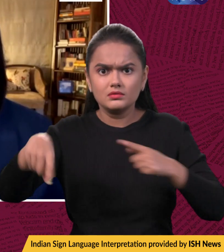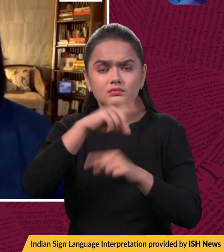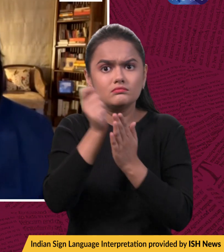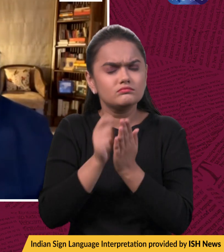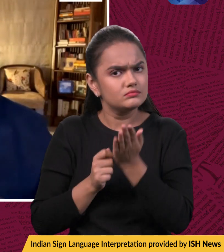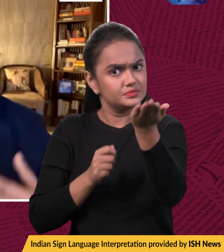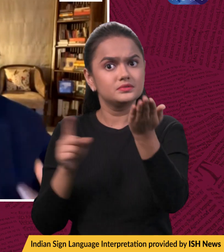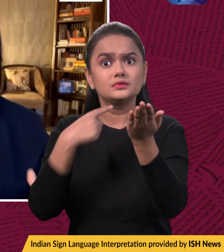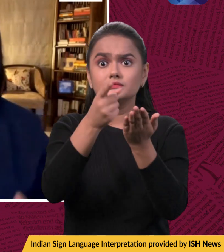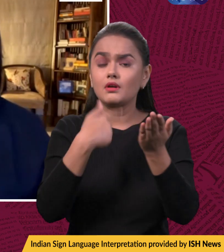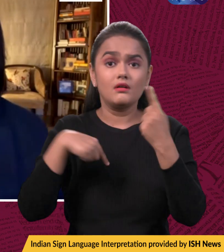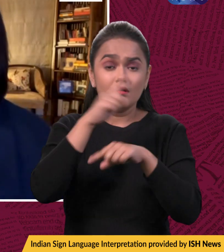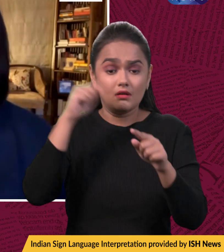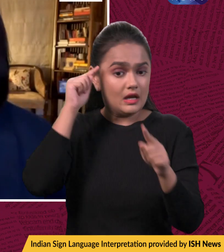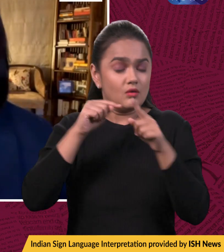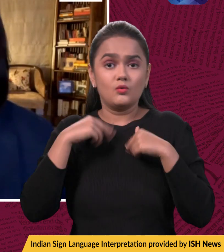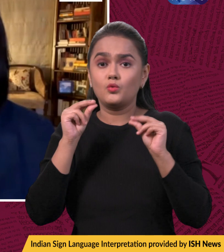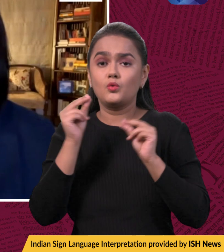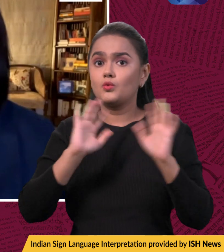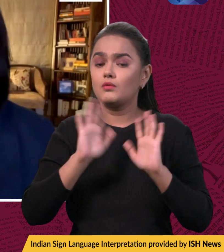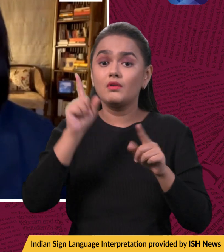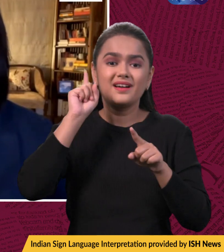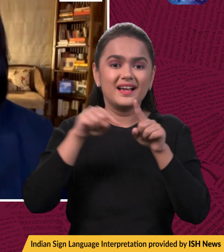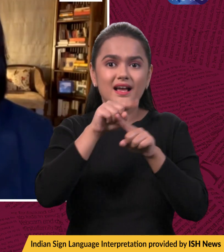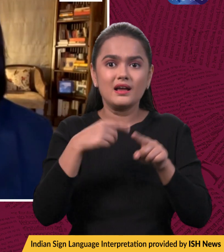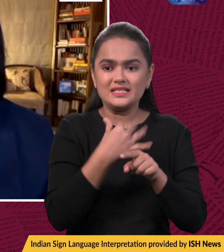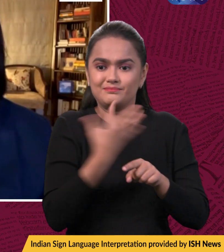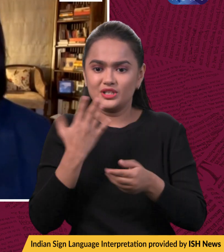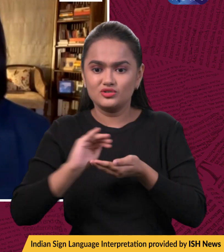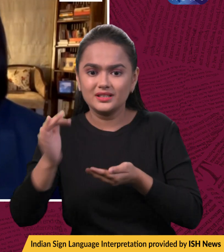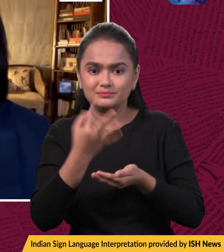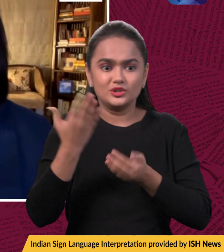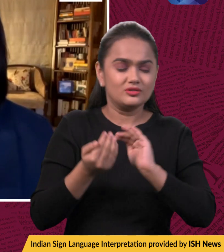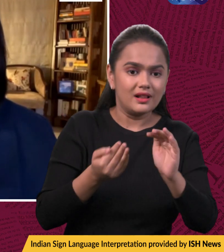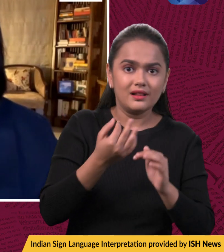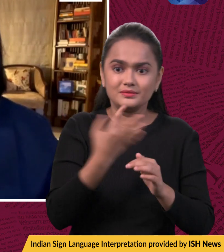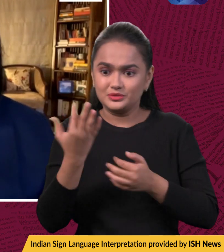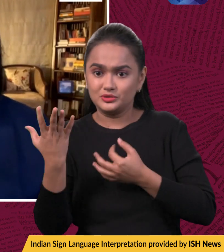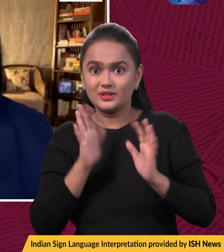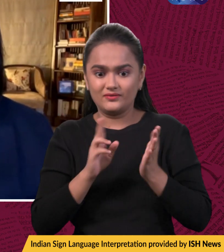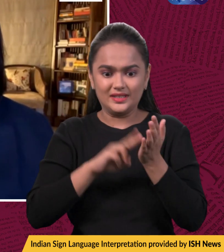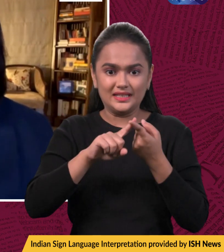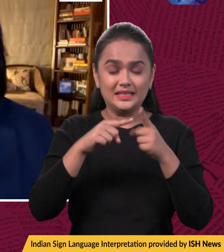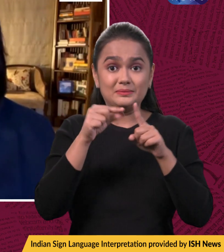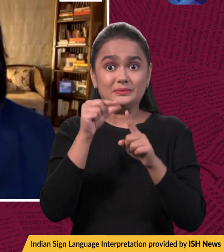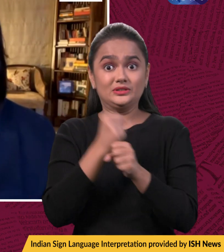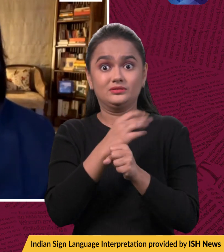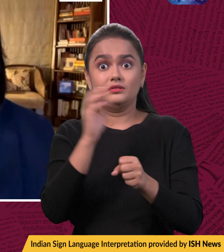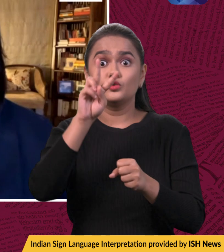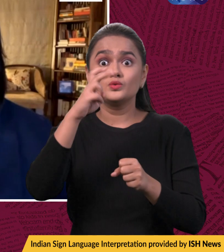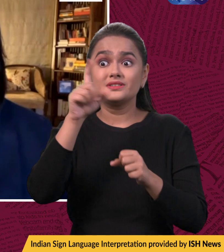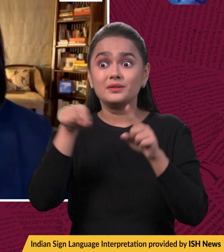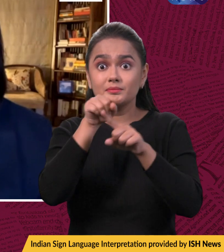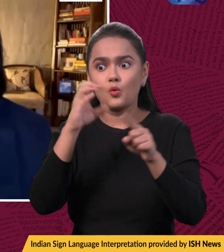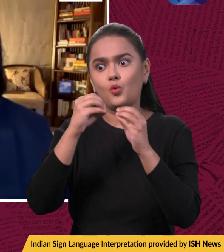by students, and they are appealing against a reservation that has currently been put in for NEET PG, which is 27%